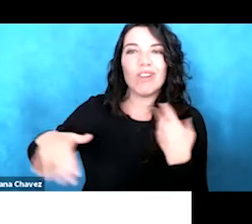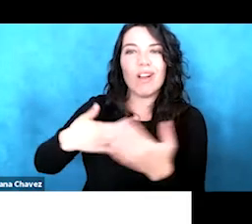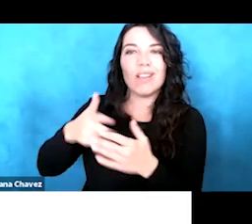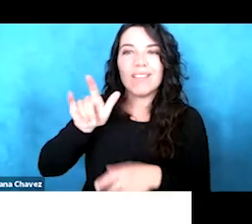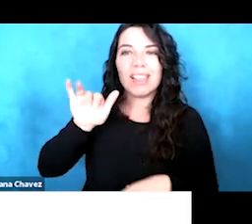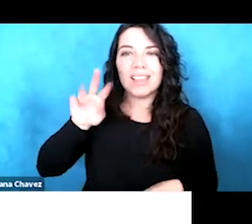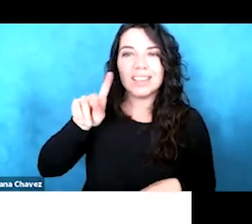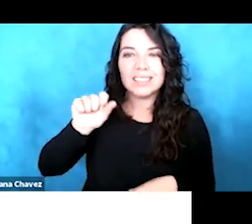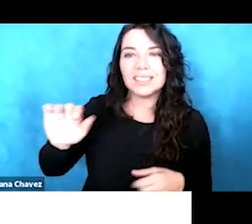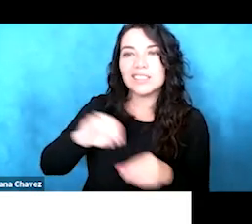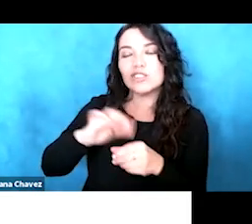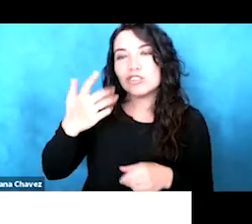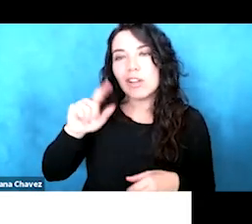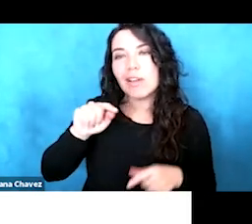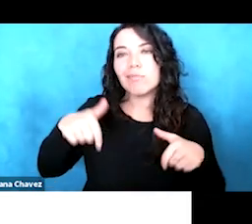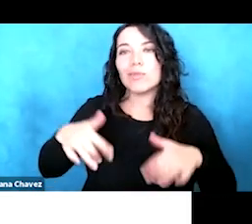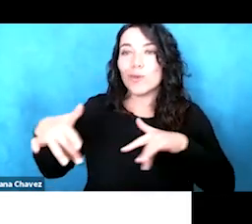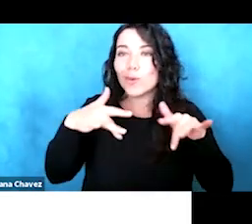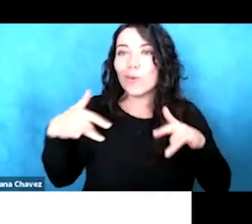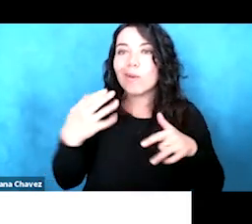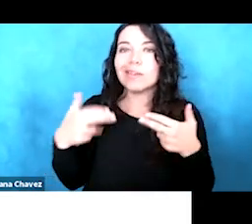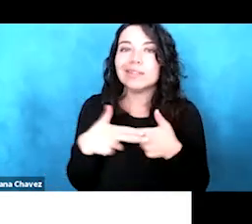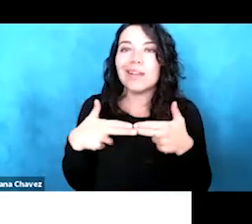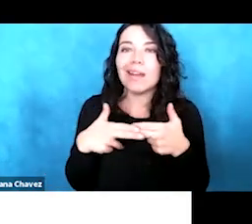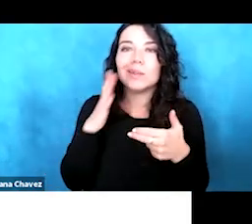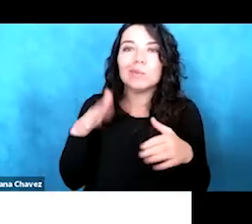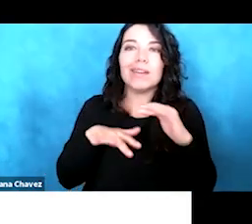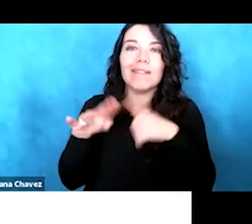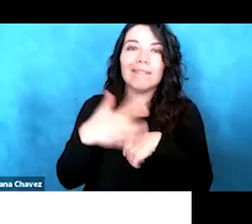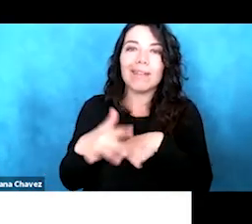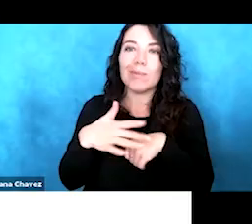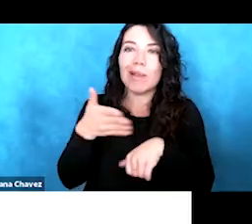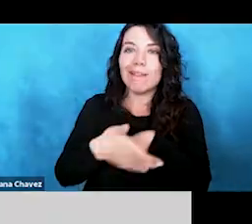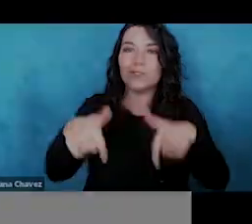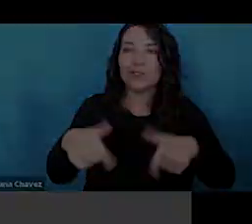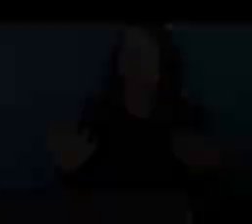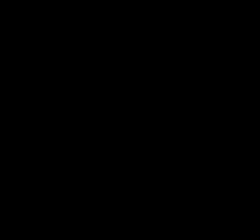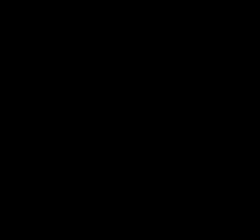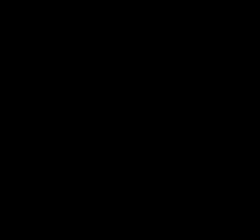recording and the slides will be shared after the webinar. Have a great rest of your day.